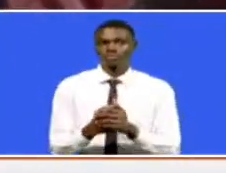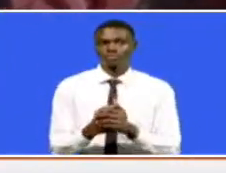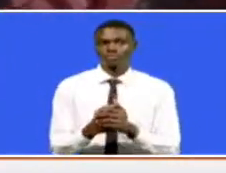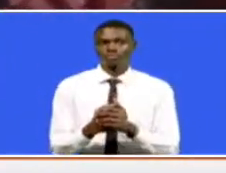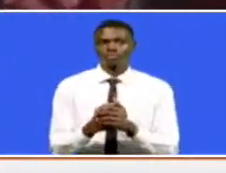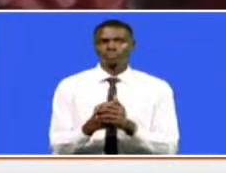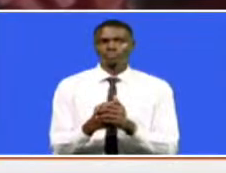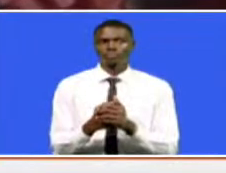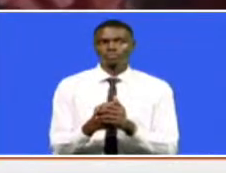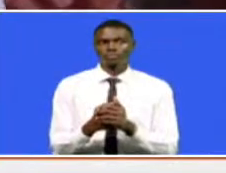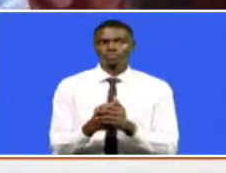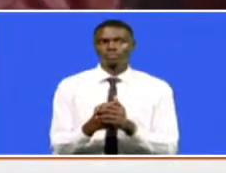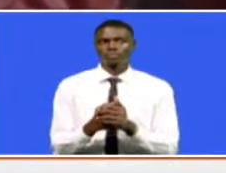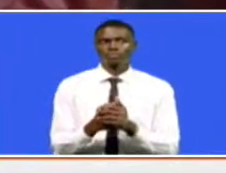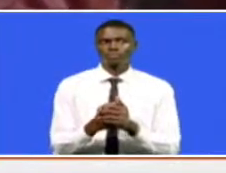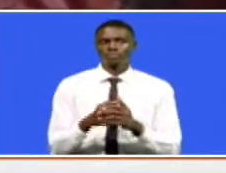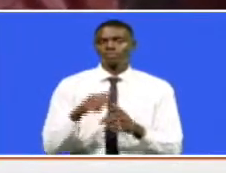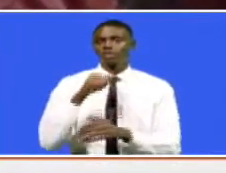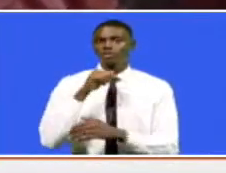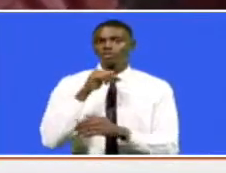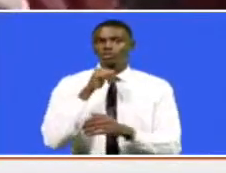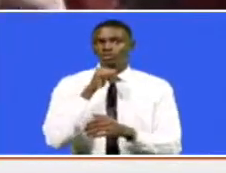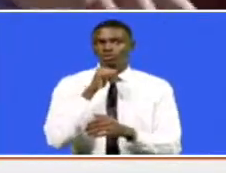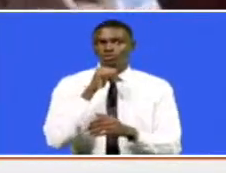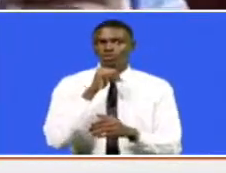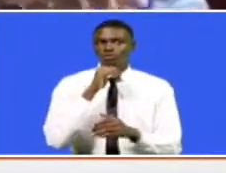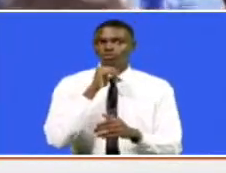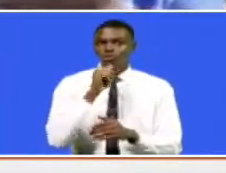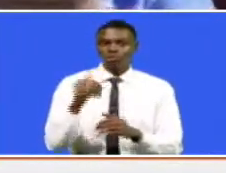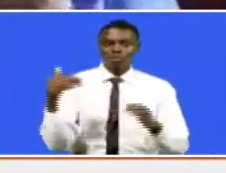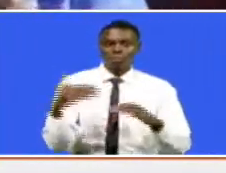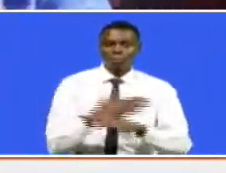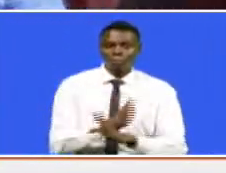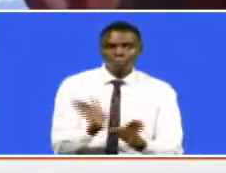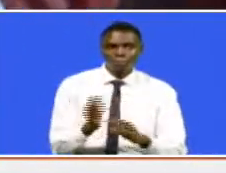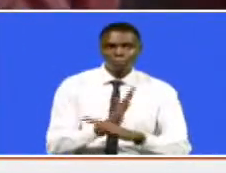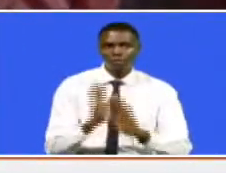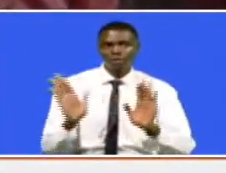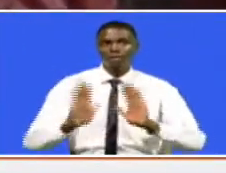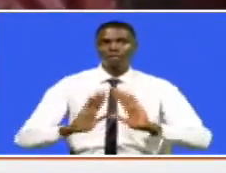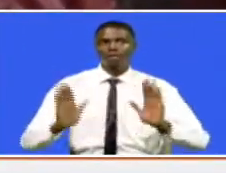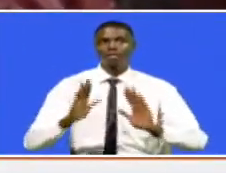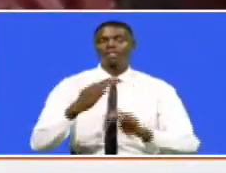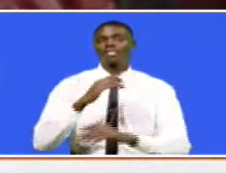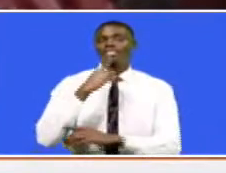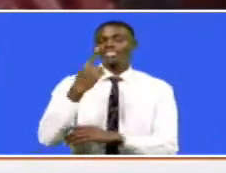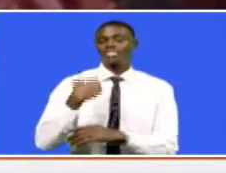Stop prevaricating. Hey, stop meandering. Yeah. Hey, just tell us clearly.